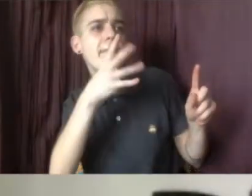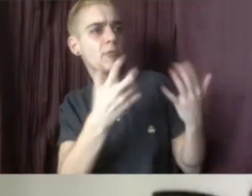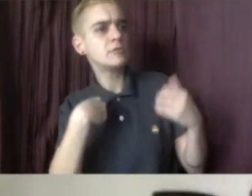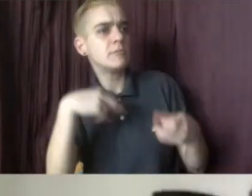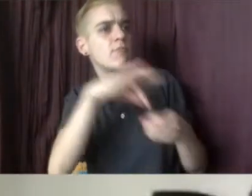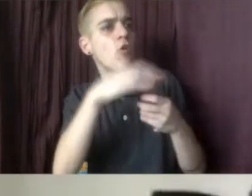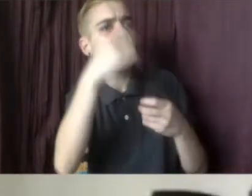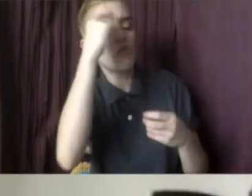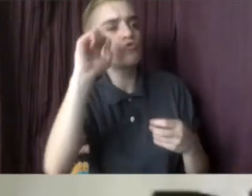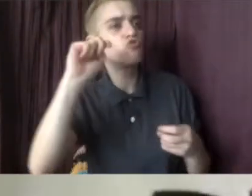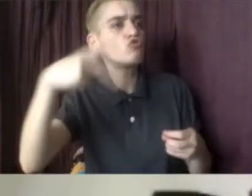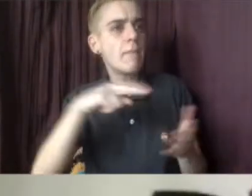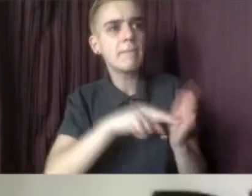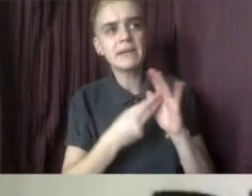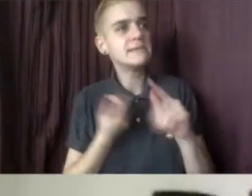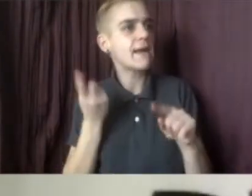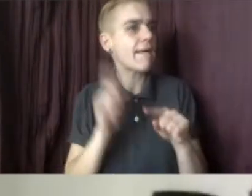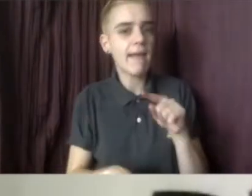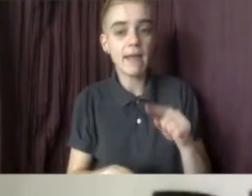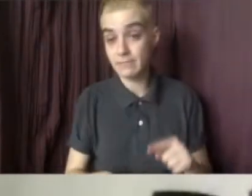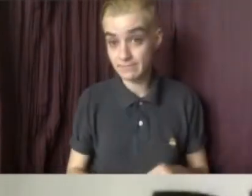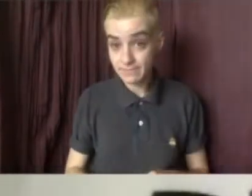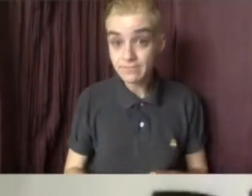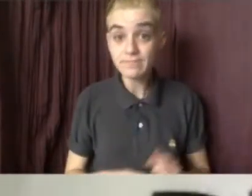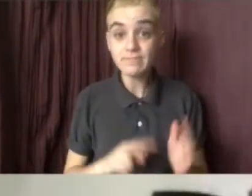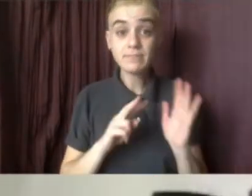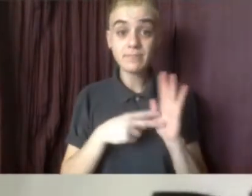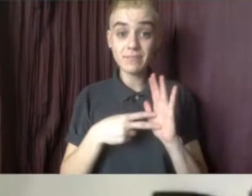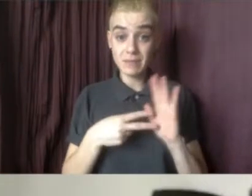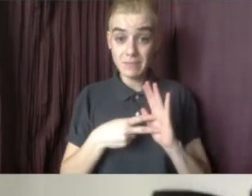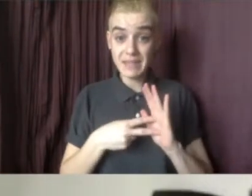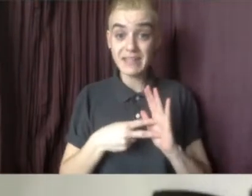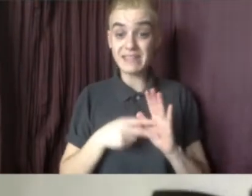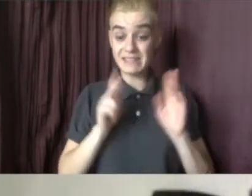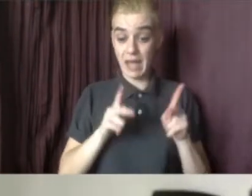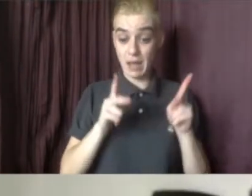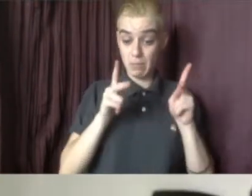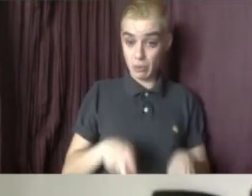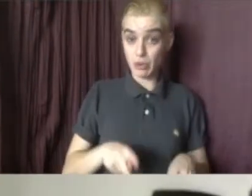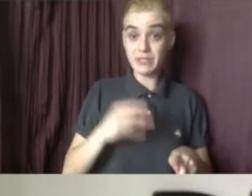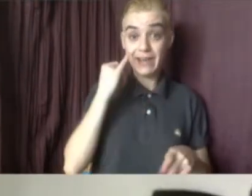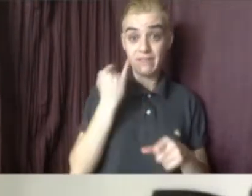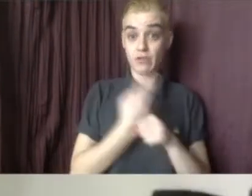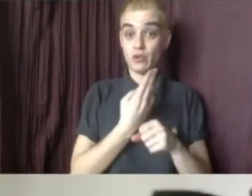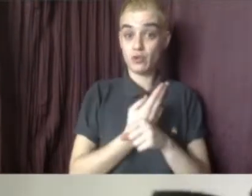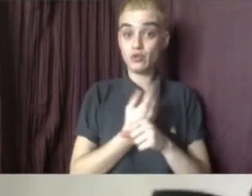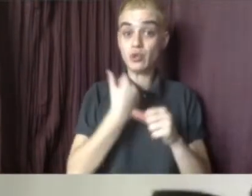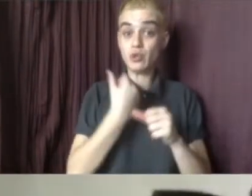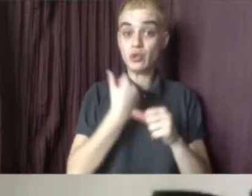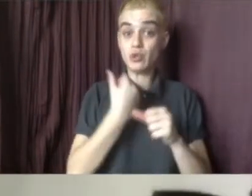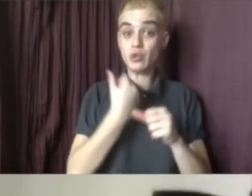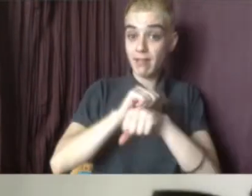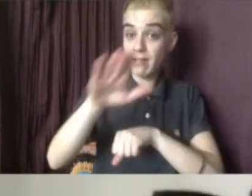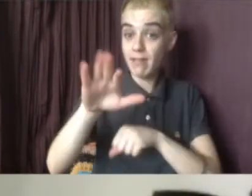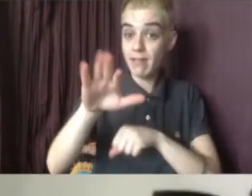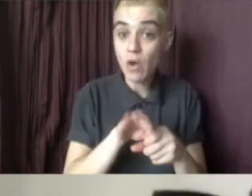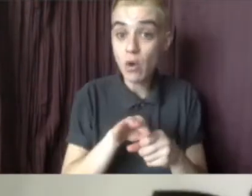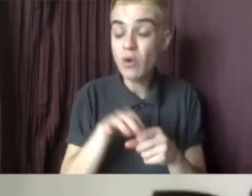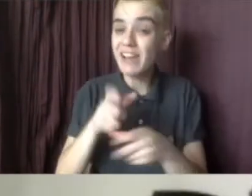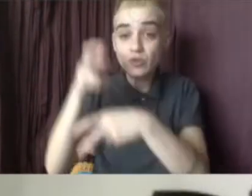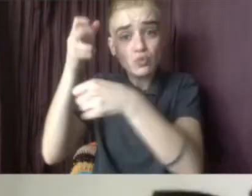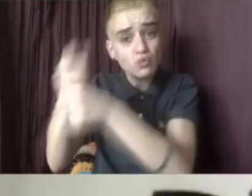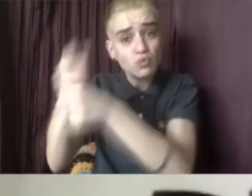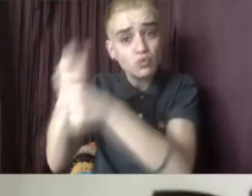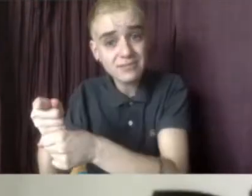they can't stop them when they're inside that ballot booth. You can't do it. Again, access to the ballot. Many ballots